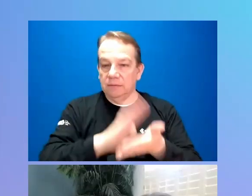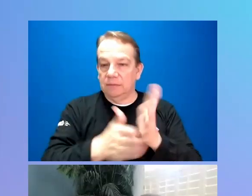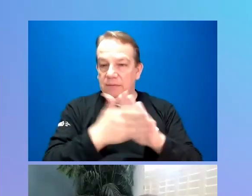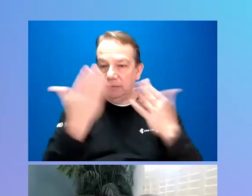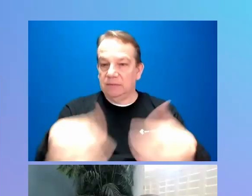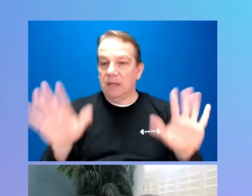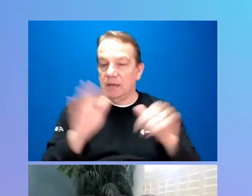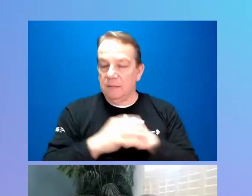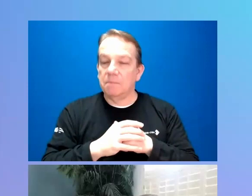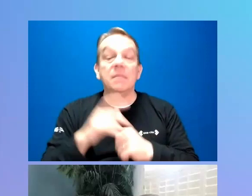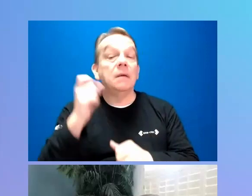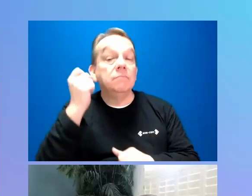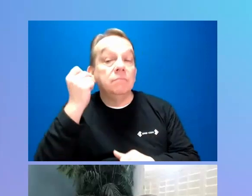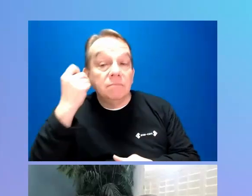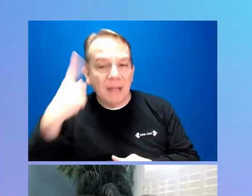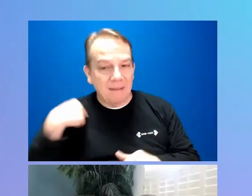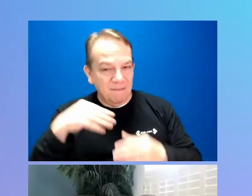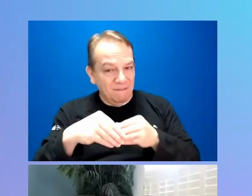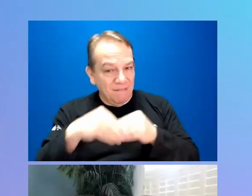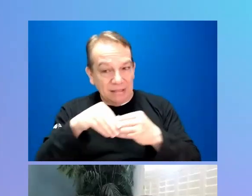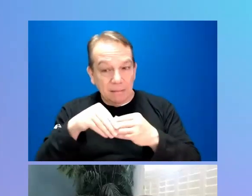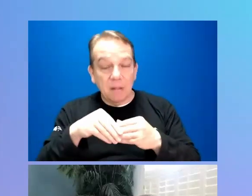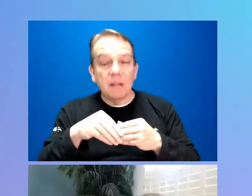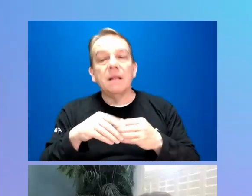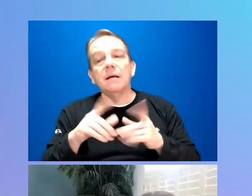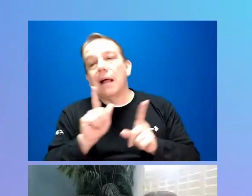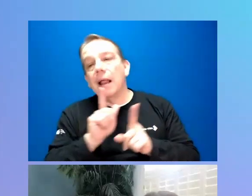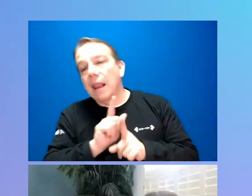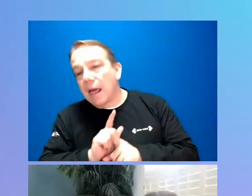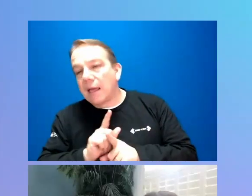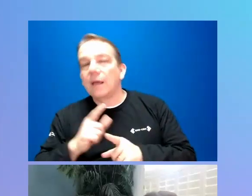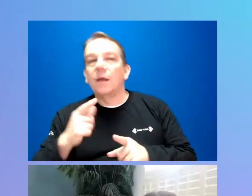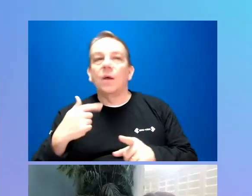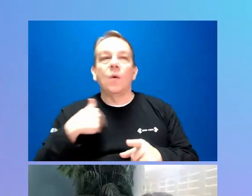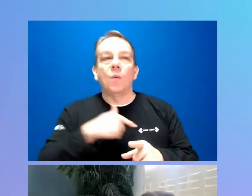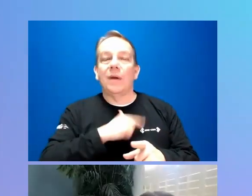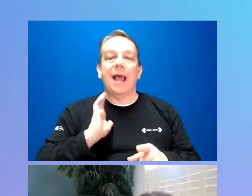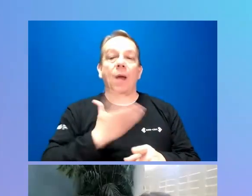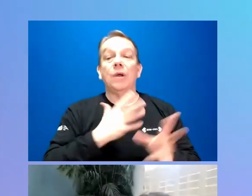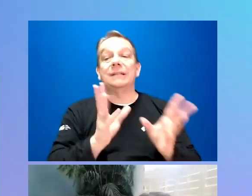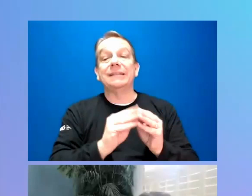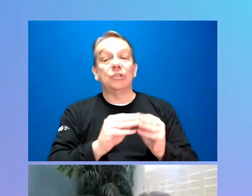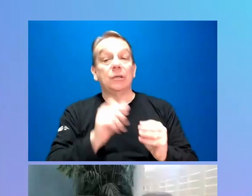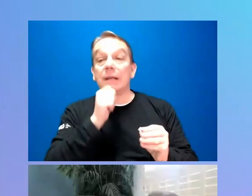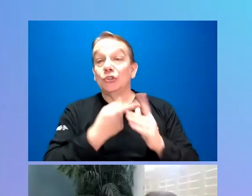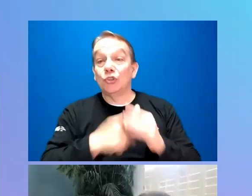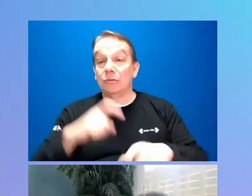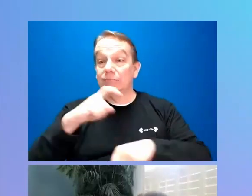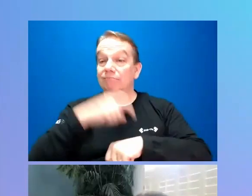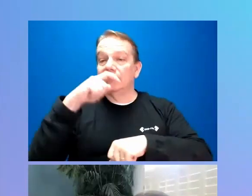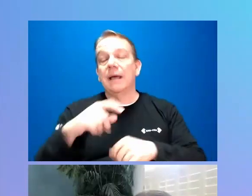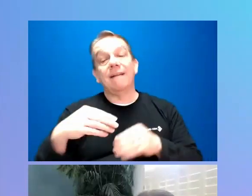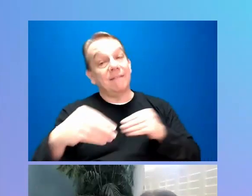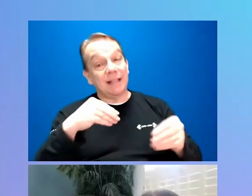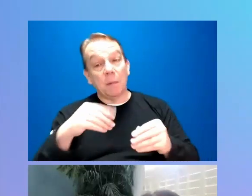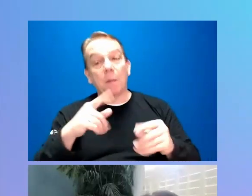But I'm flexible and agile, just like, when our session didn't start on time. Let's be flexible and agile, but still get her